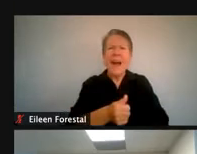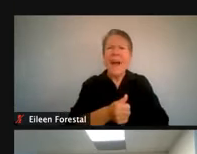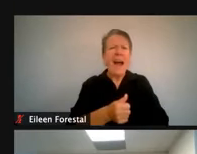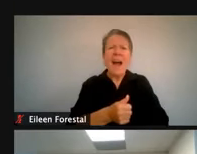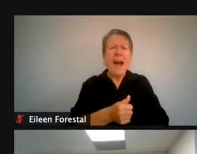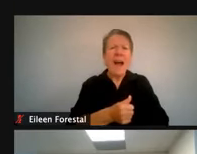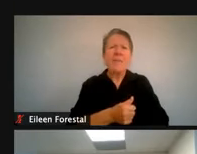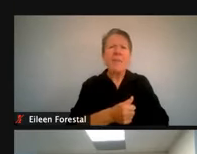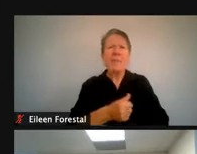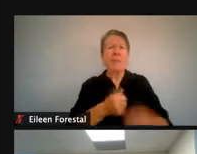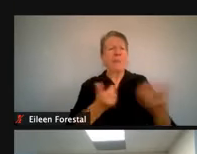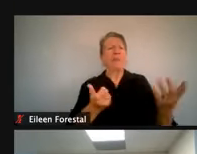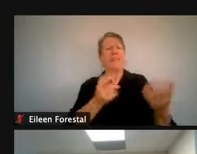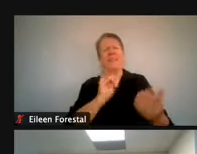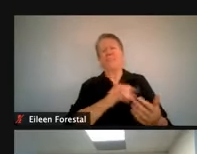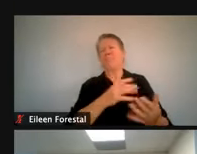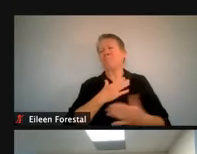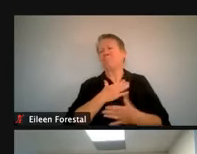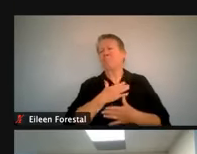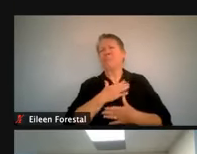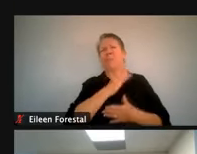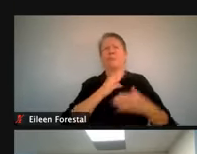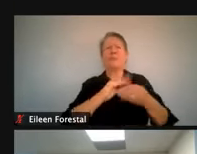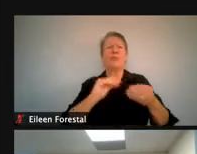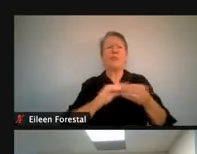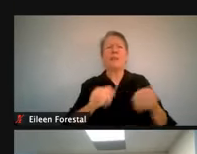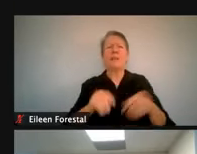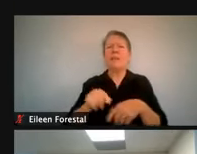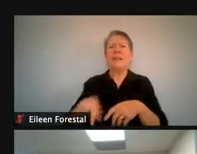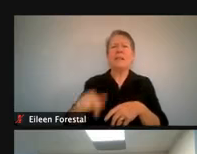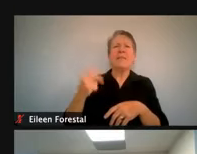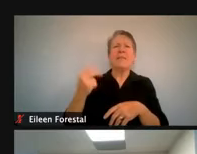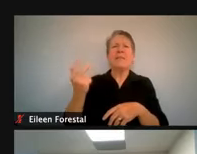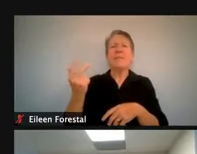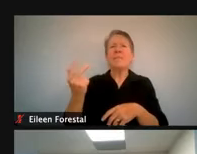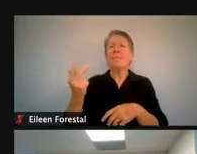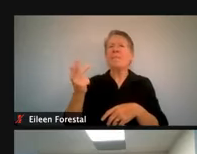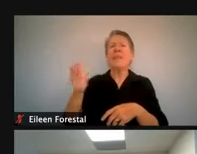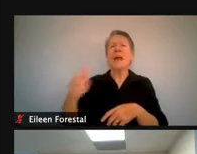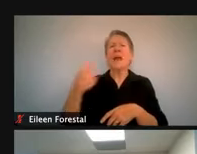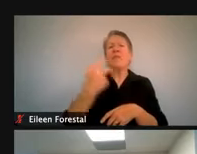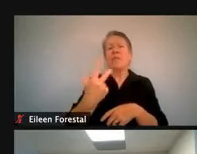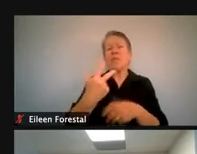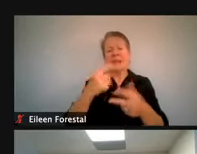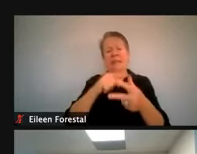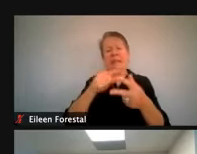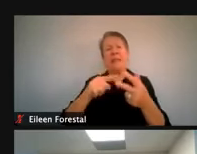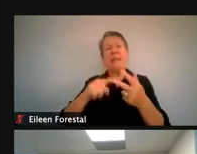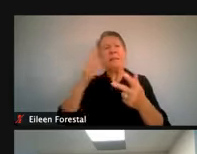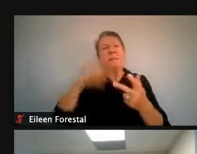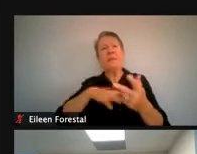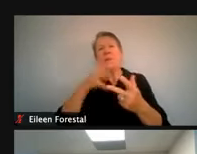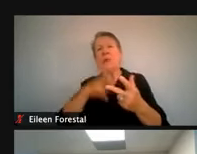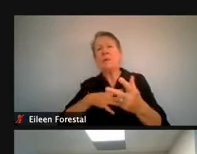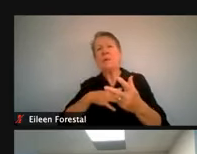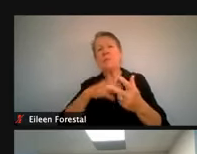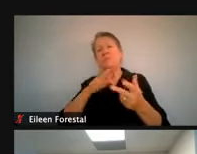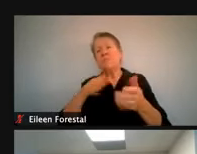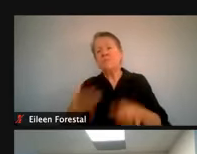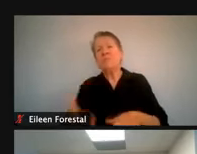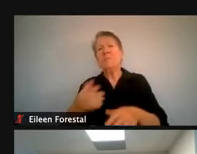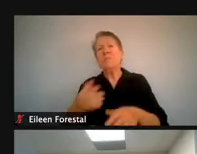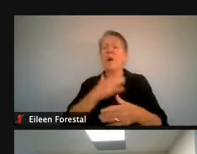guys you mentioned and the whole team. Weather, clearly it's nasty, and we're gonna get soaked.